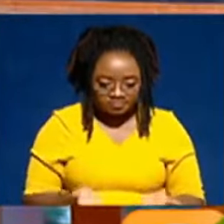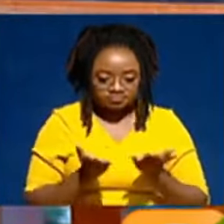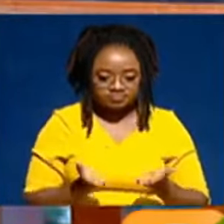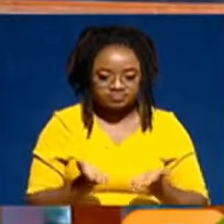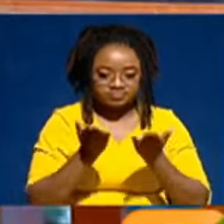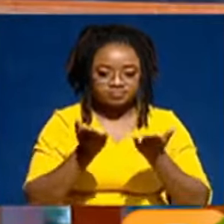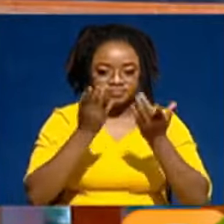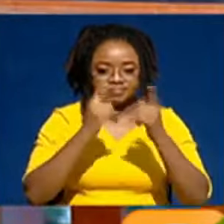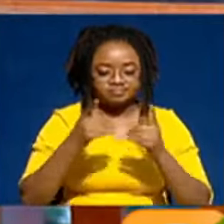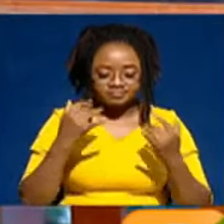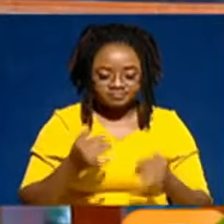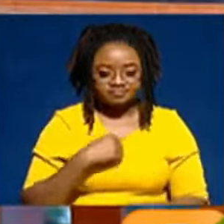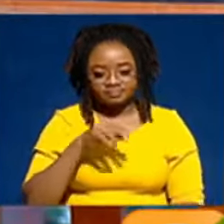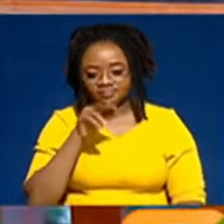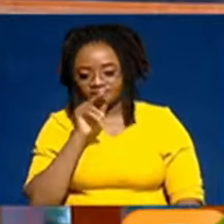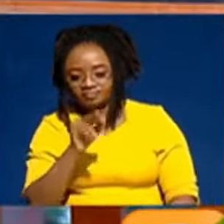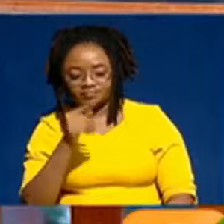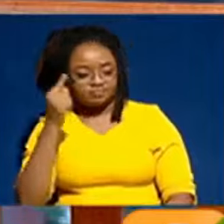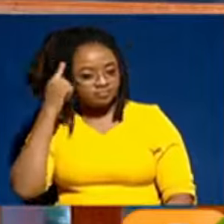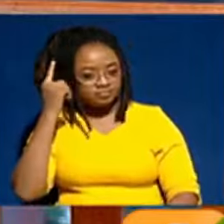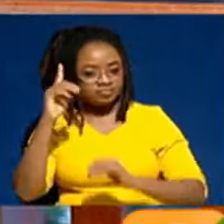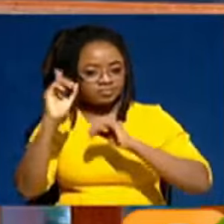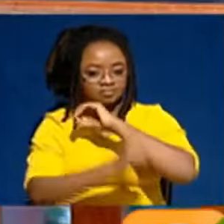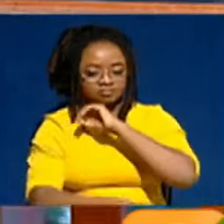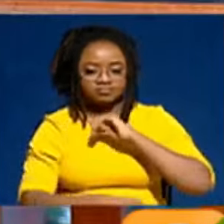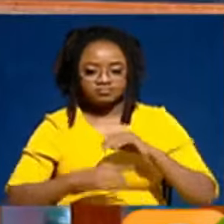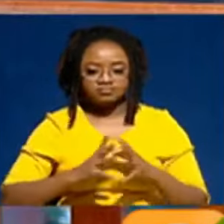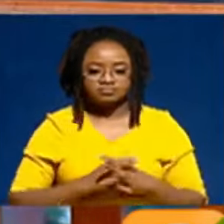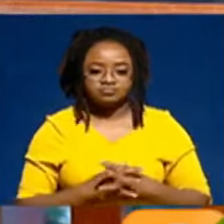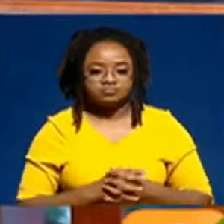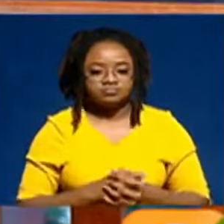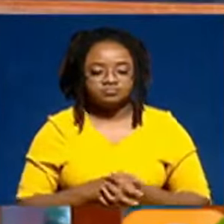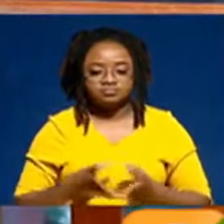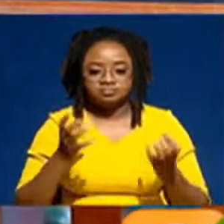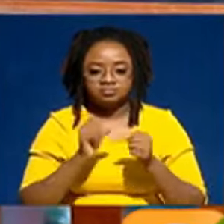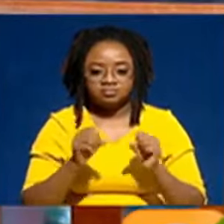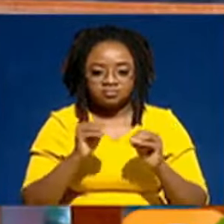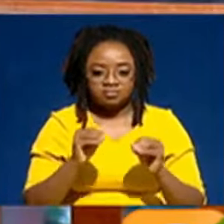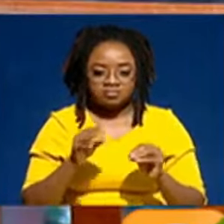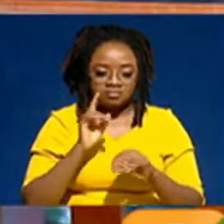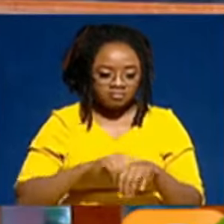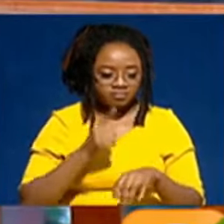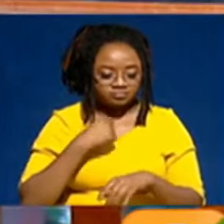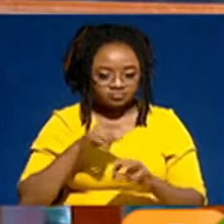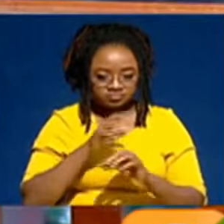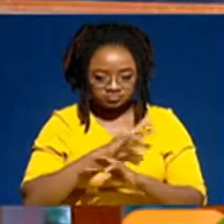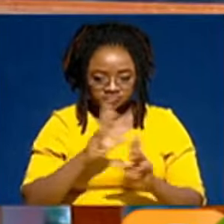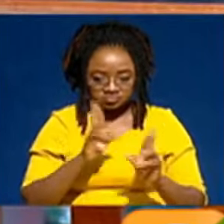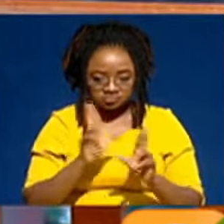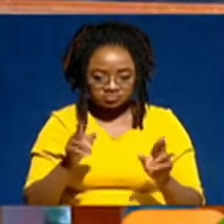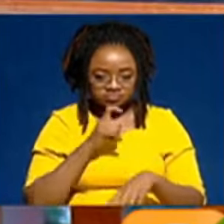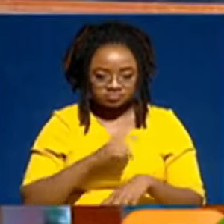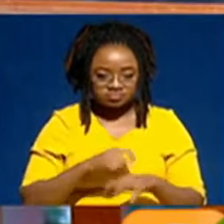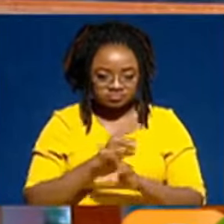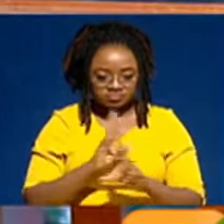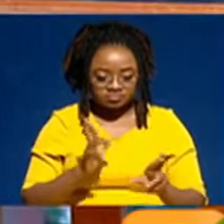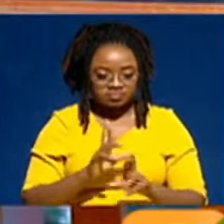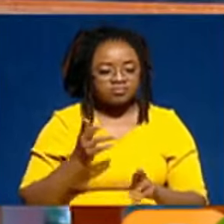I can see, we're getting worse. So when time comes, I think let us